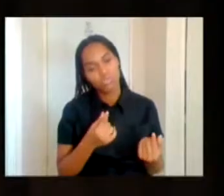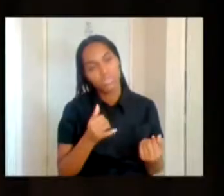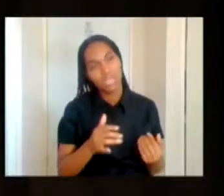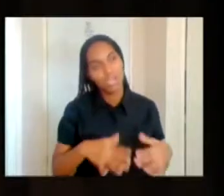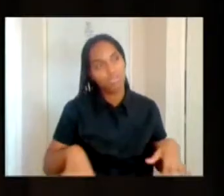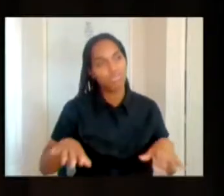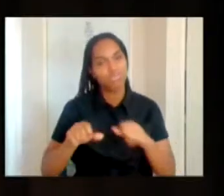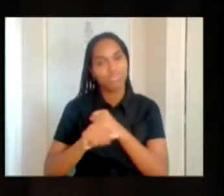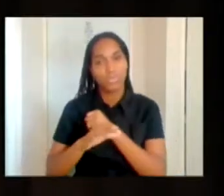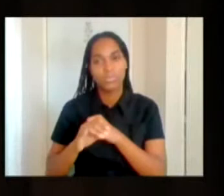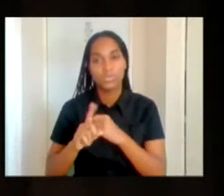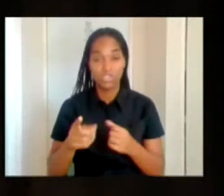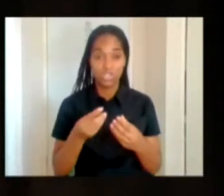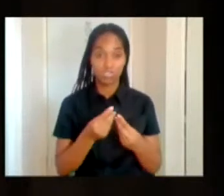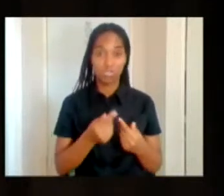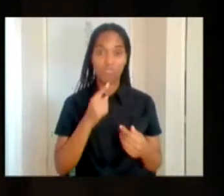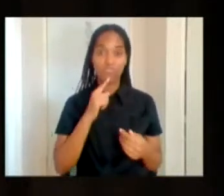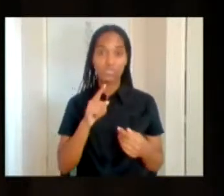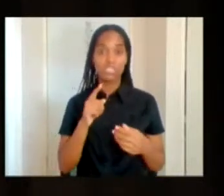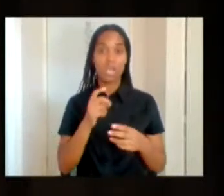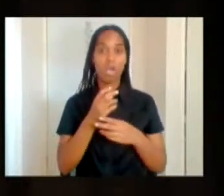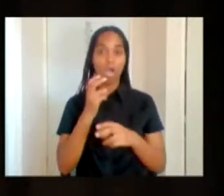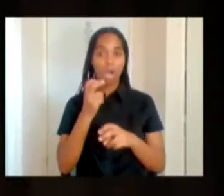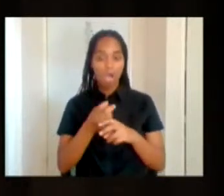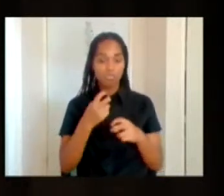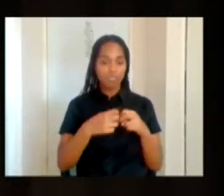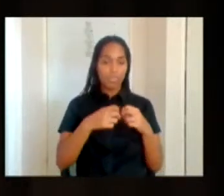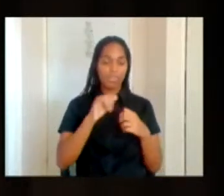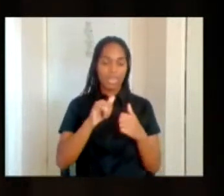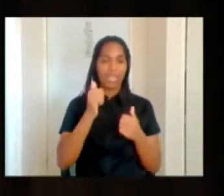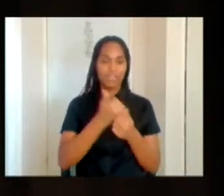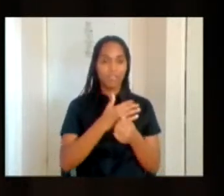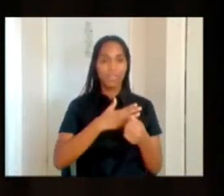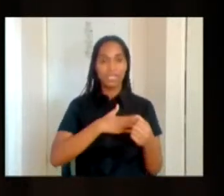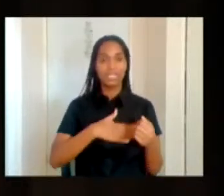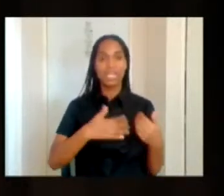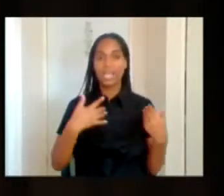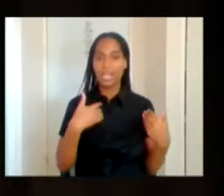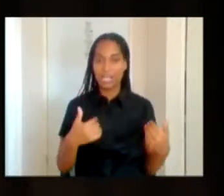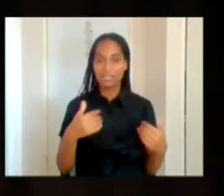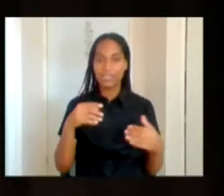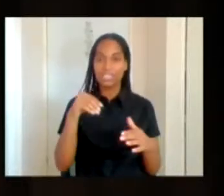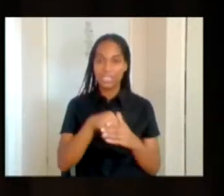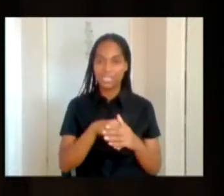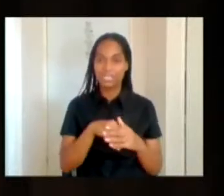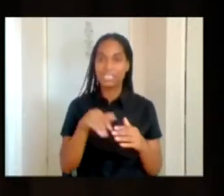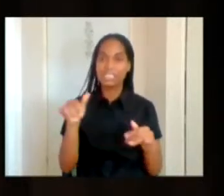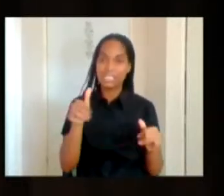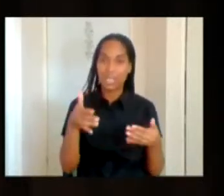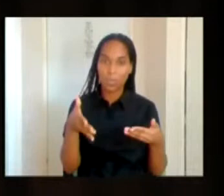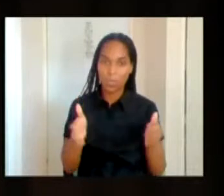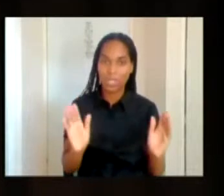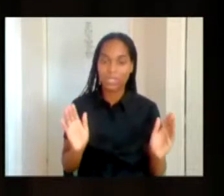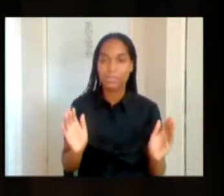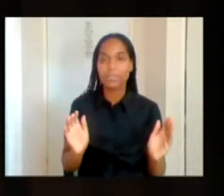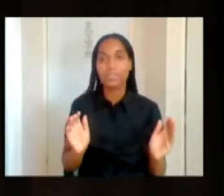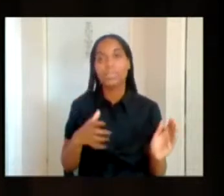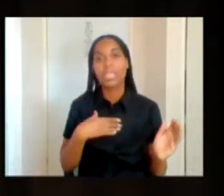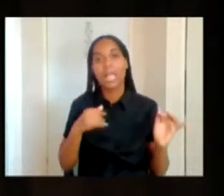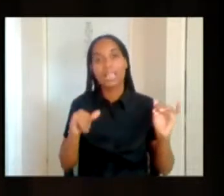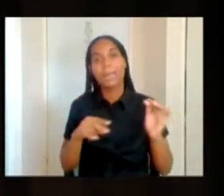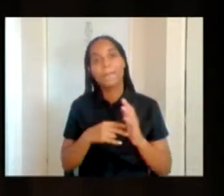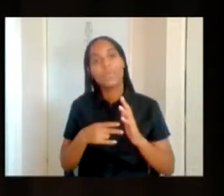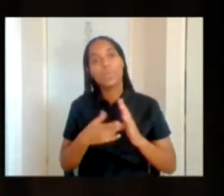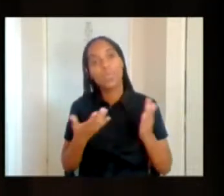we're solving those kind of harder problems that everybody has in the same fashion. And that means that we can